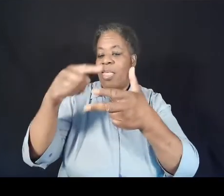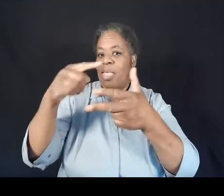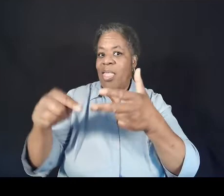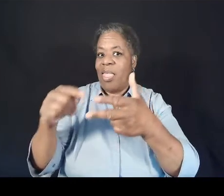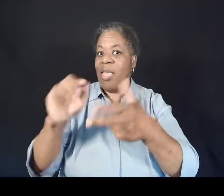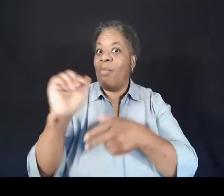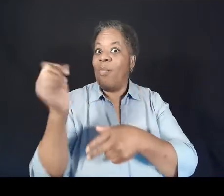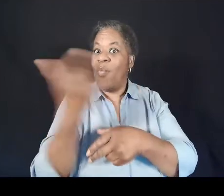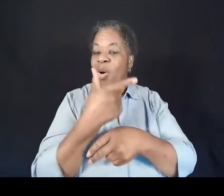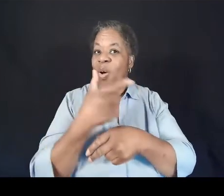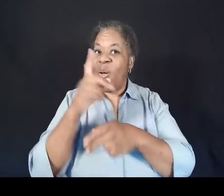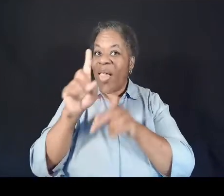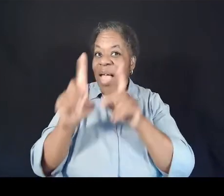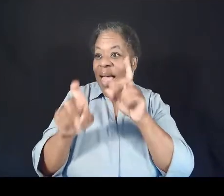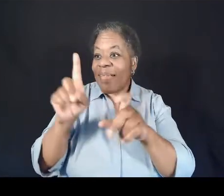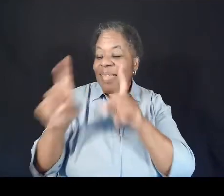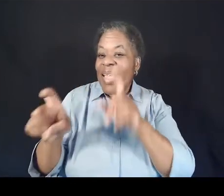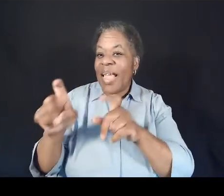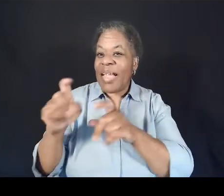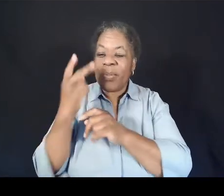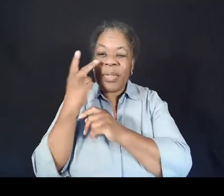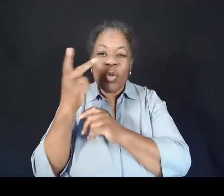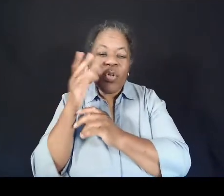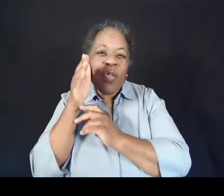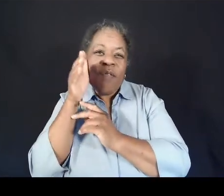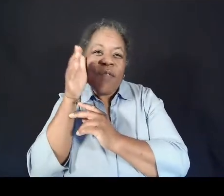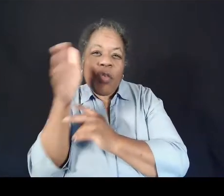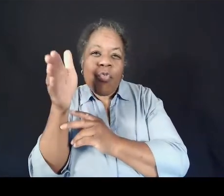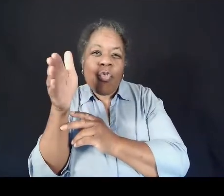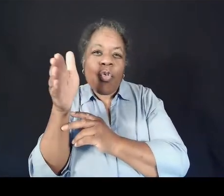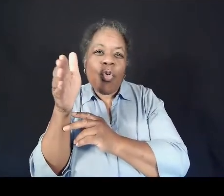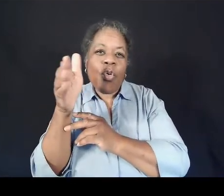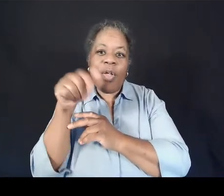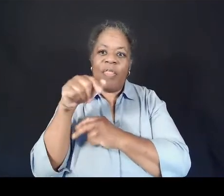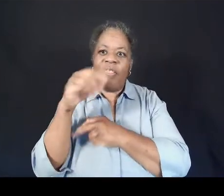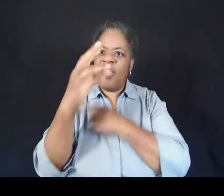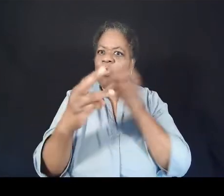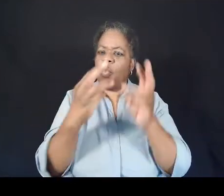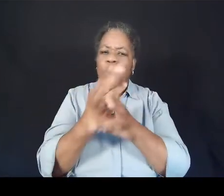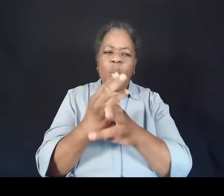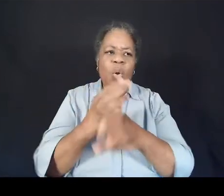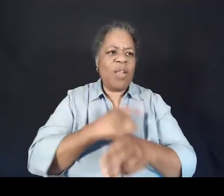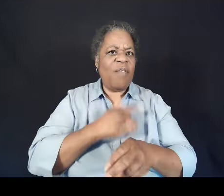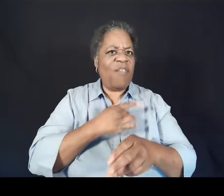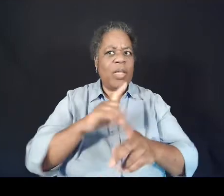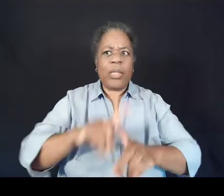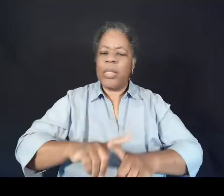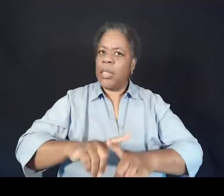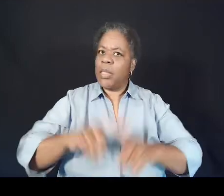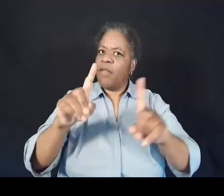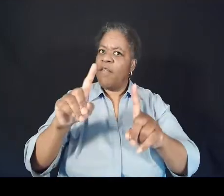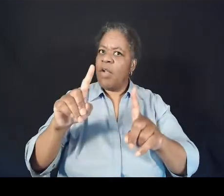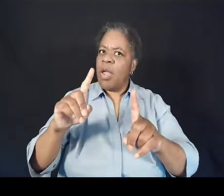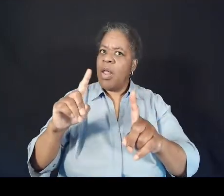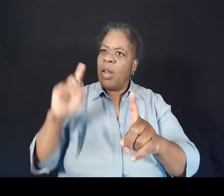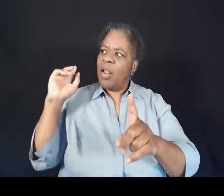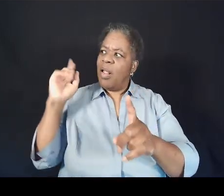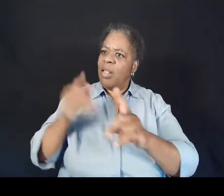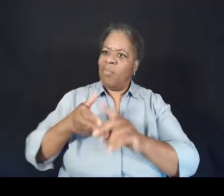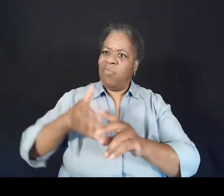asking as we look to the future, in a world that looks and feels markedly different than it did 3 years